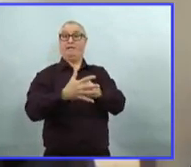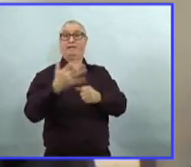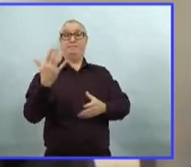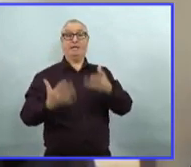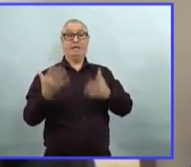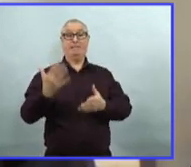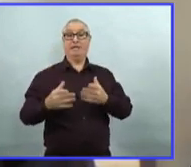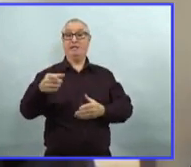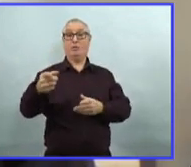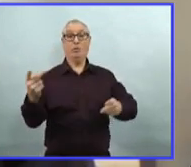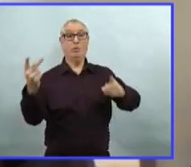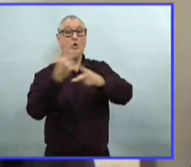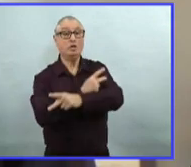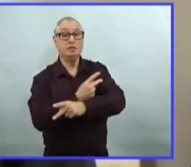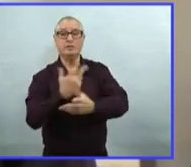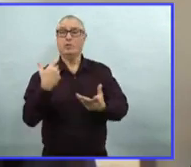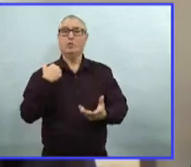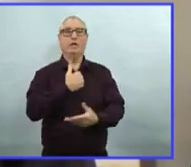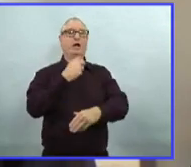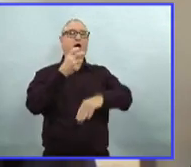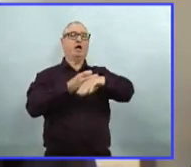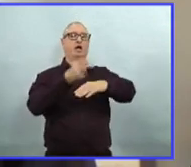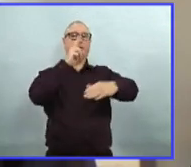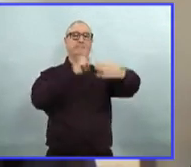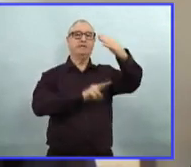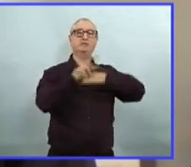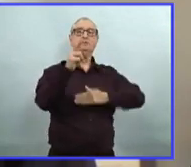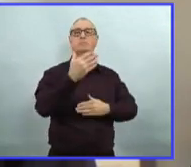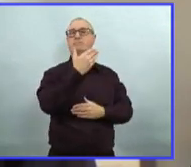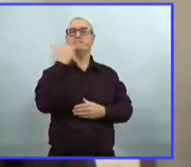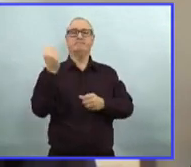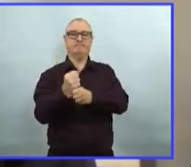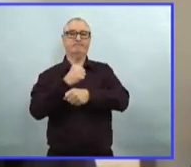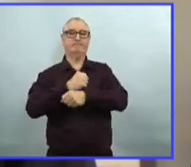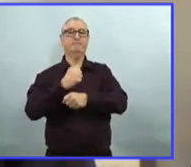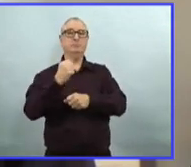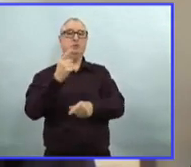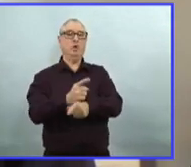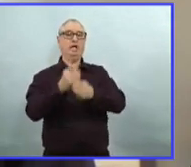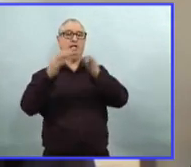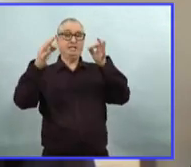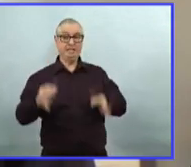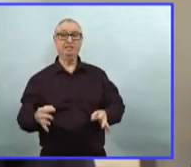think is going to be best for Manitobans, and I sure hope that's going to include